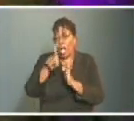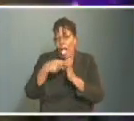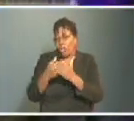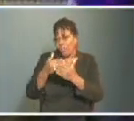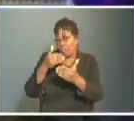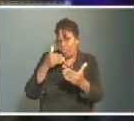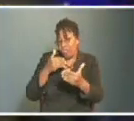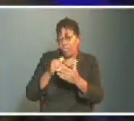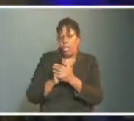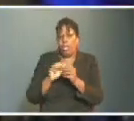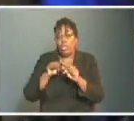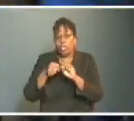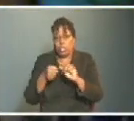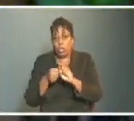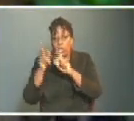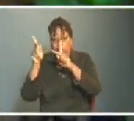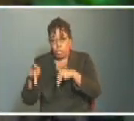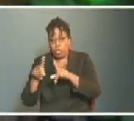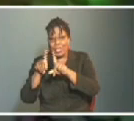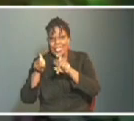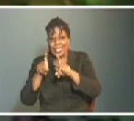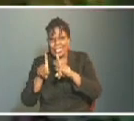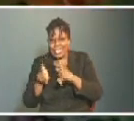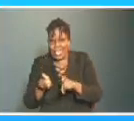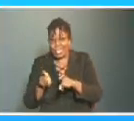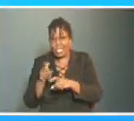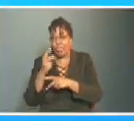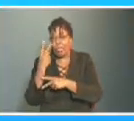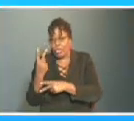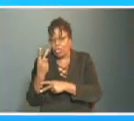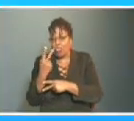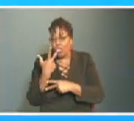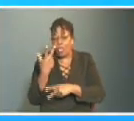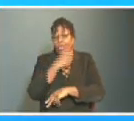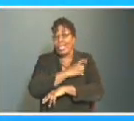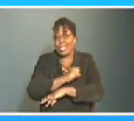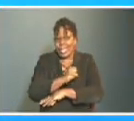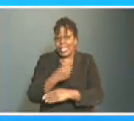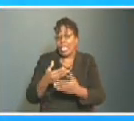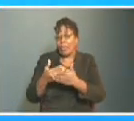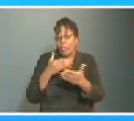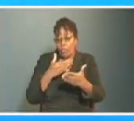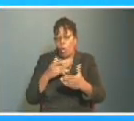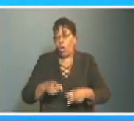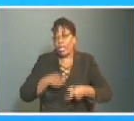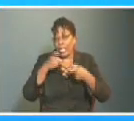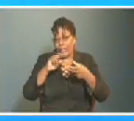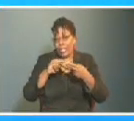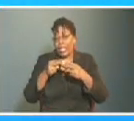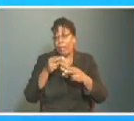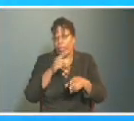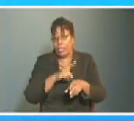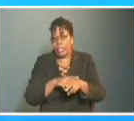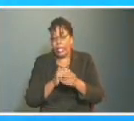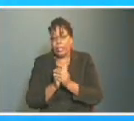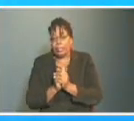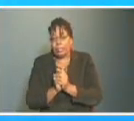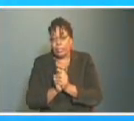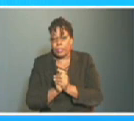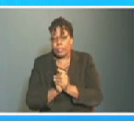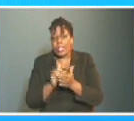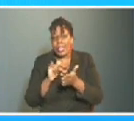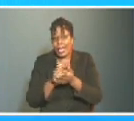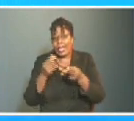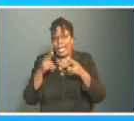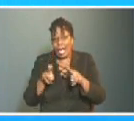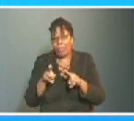So indeed, those cases were tested in 2 to 3 days before the report date. And that can happen sometimes because